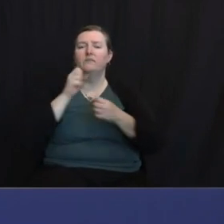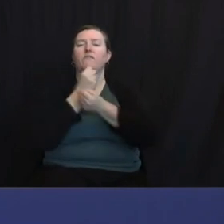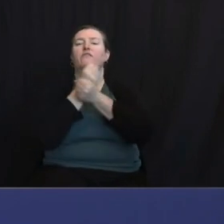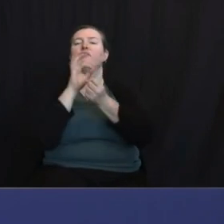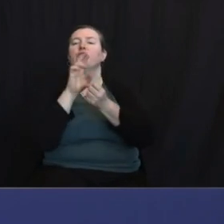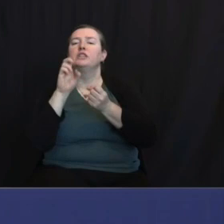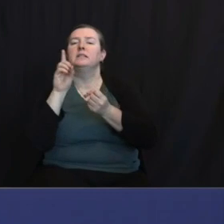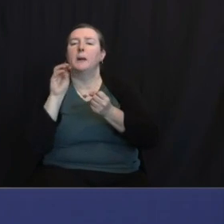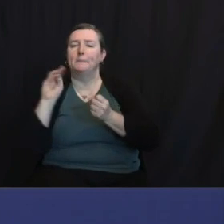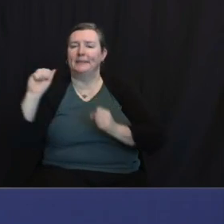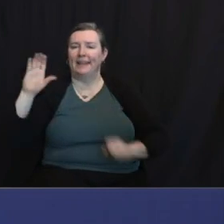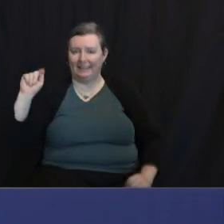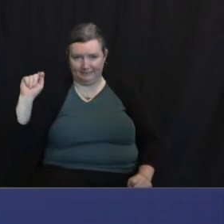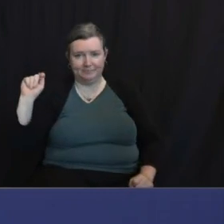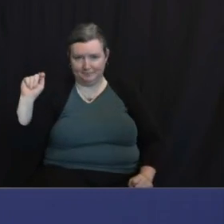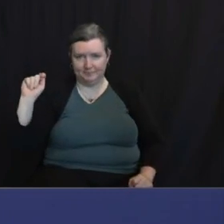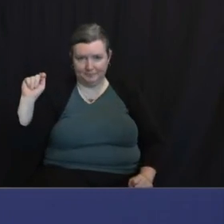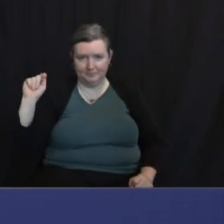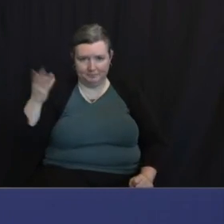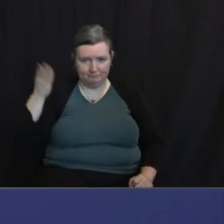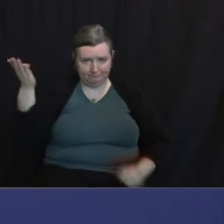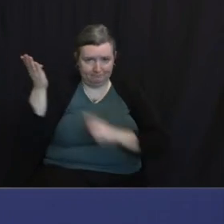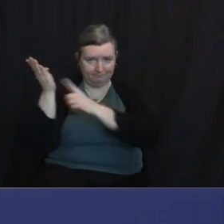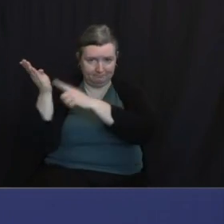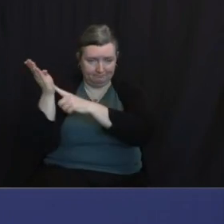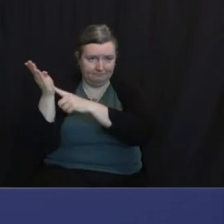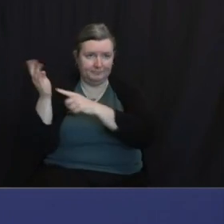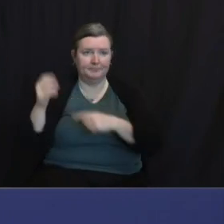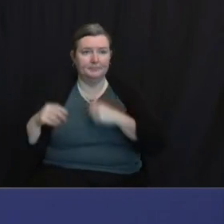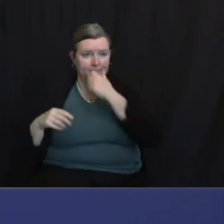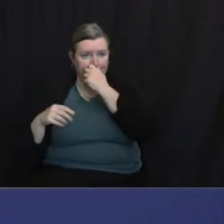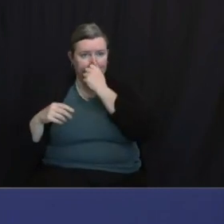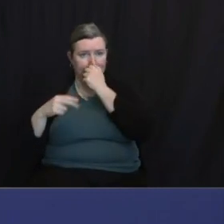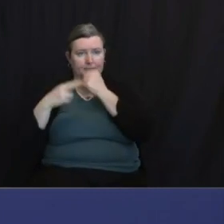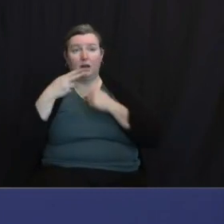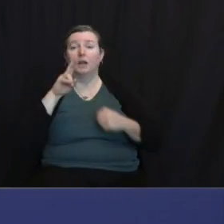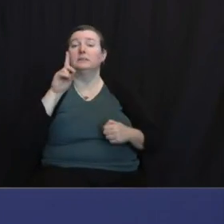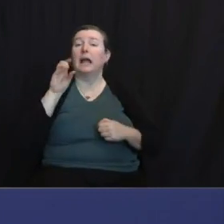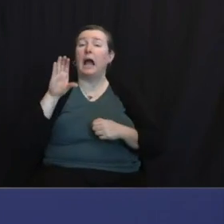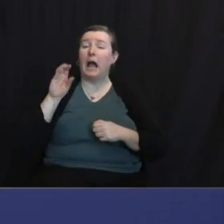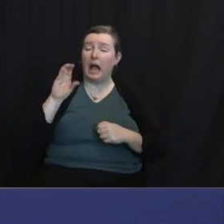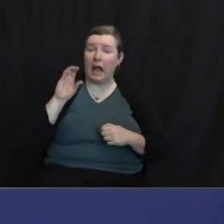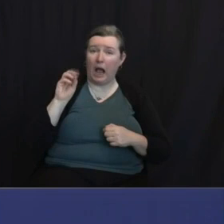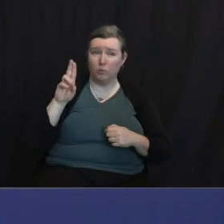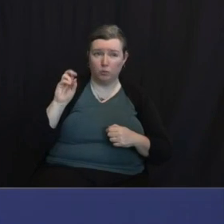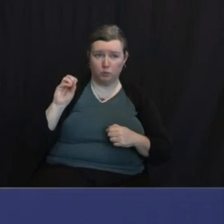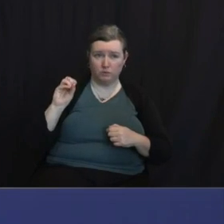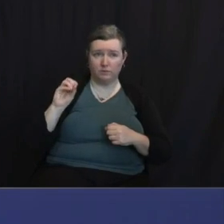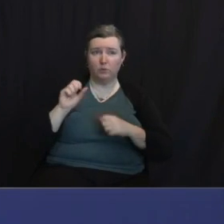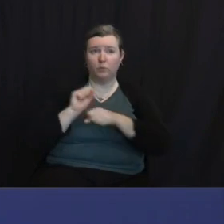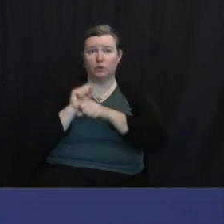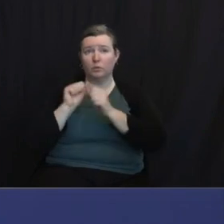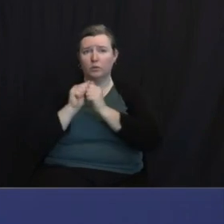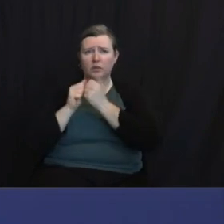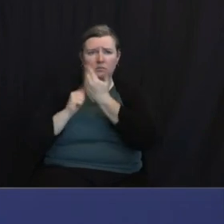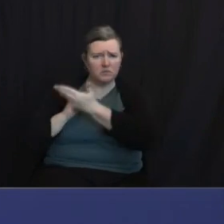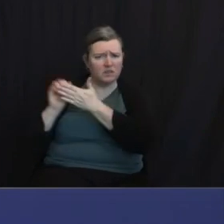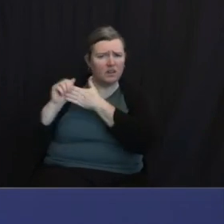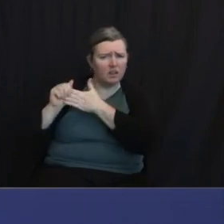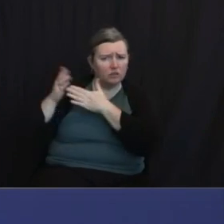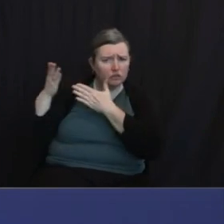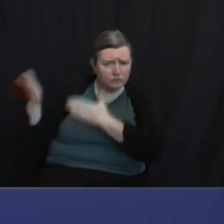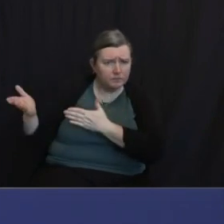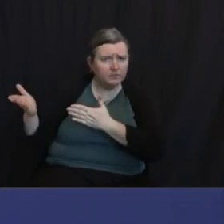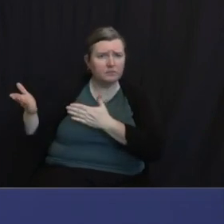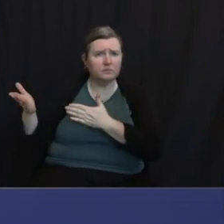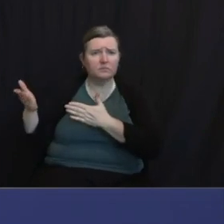with the county leadership in all 21 counties actively. We're on constantly with the